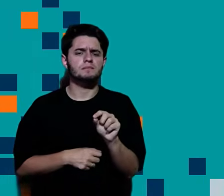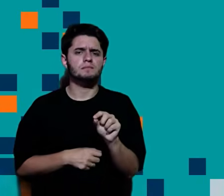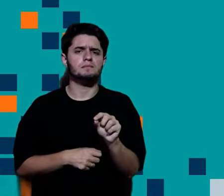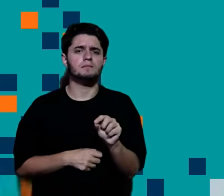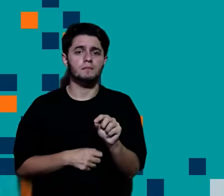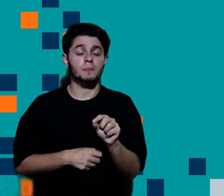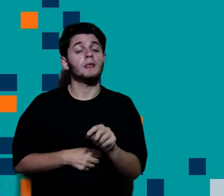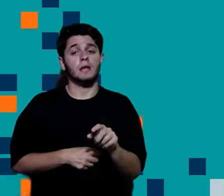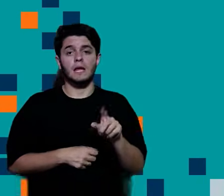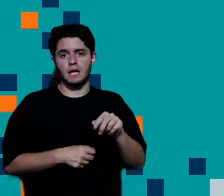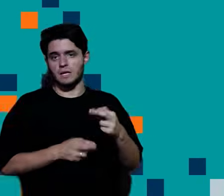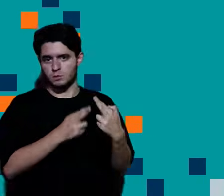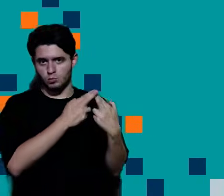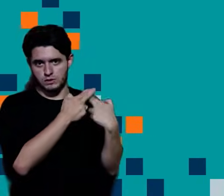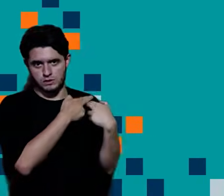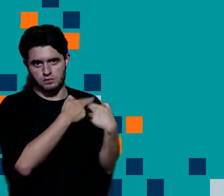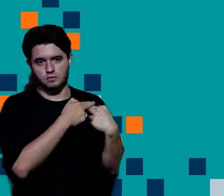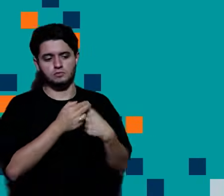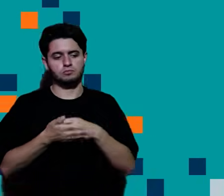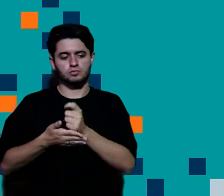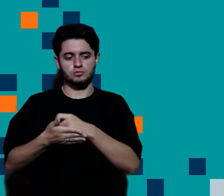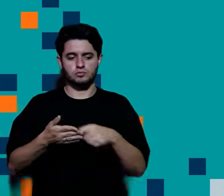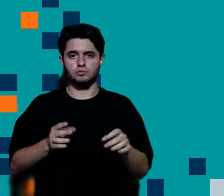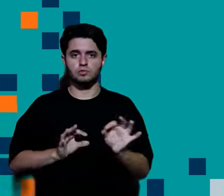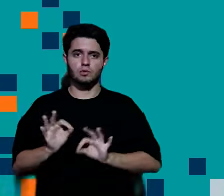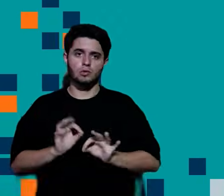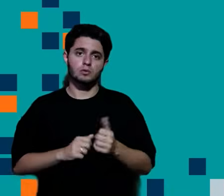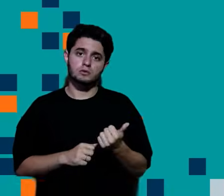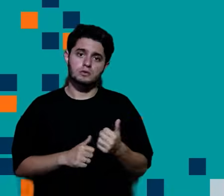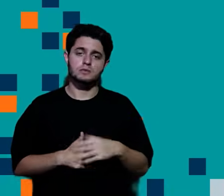He was responsible for designing this.